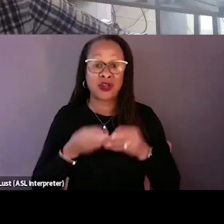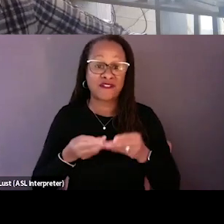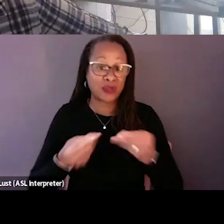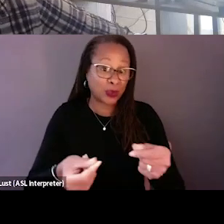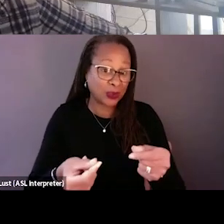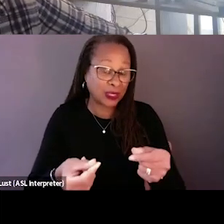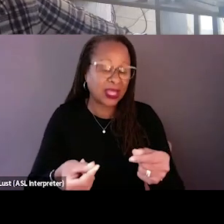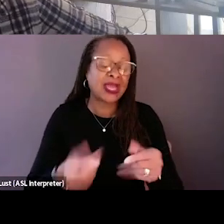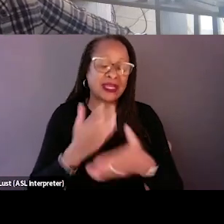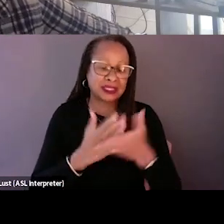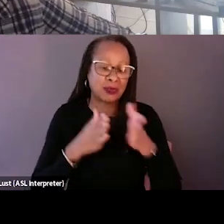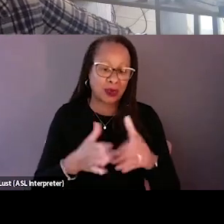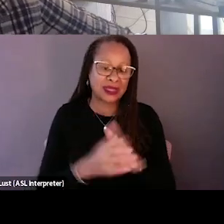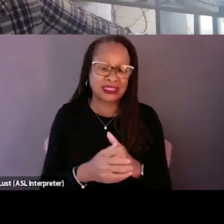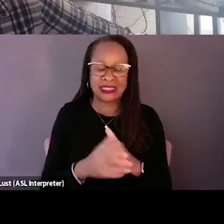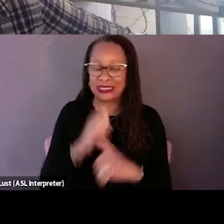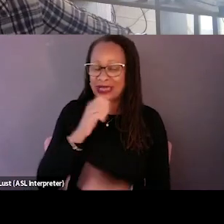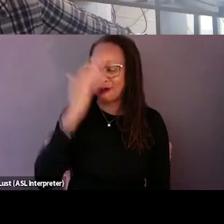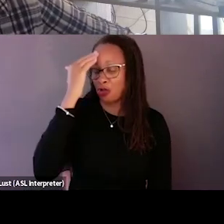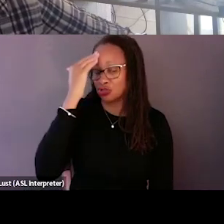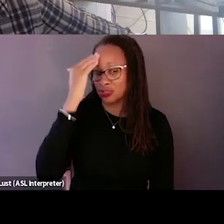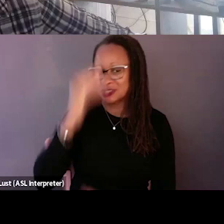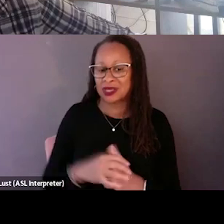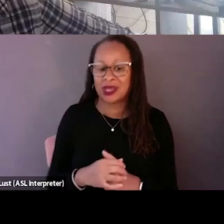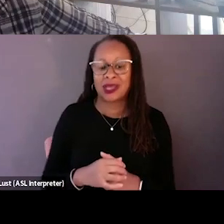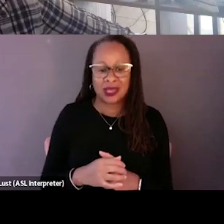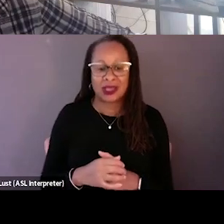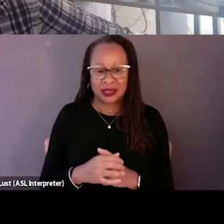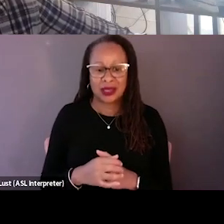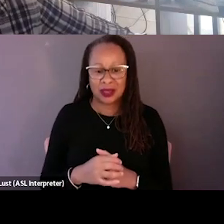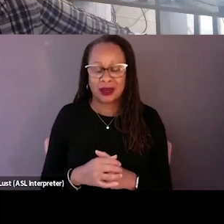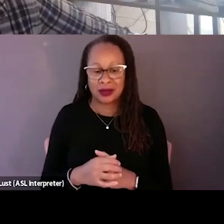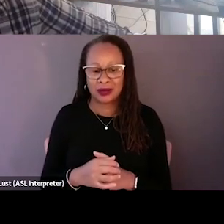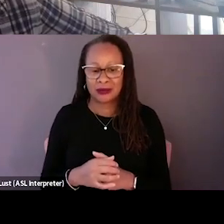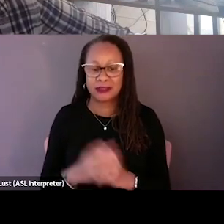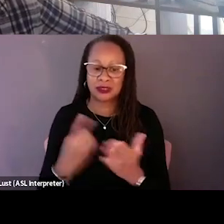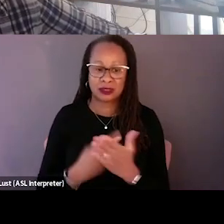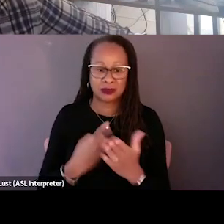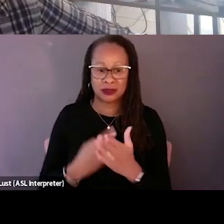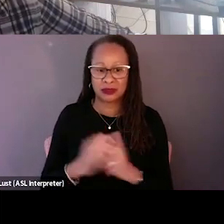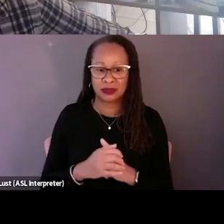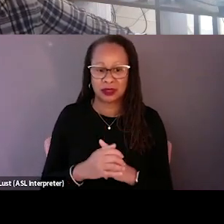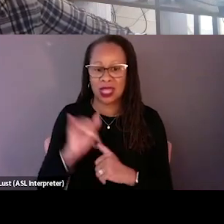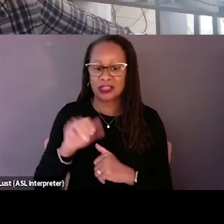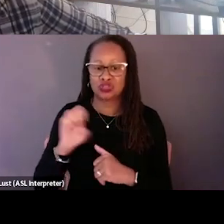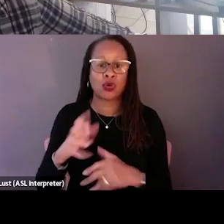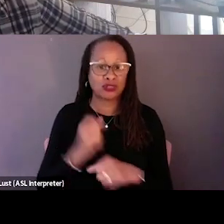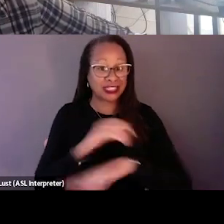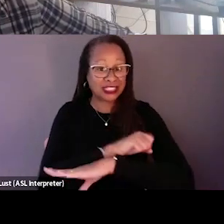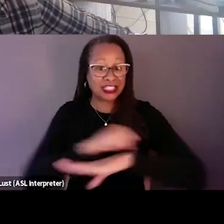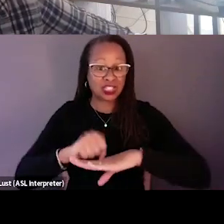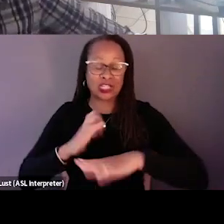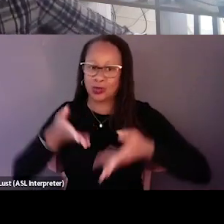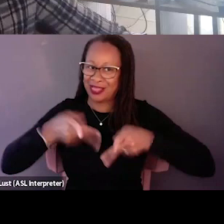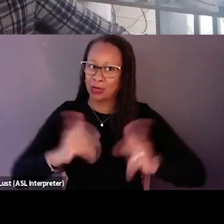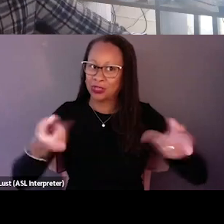some ways, I think even unconsciously, it reflects some of these pillars. Like sometimes Joe takes the stage and we let that